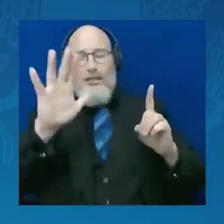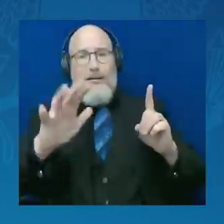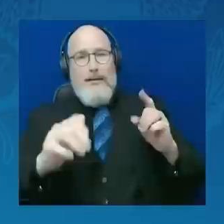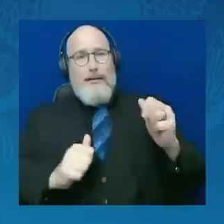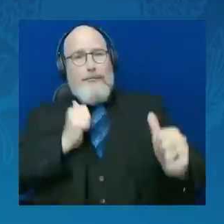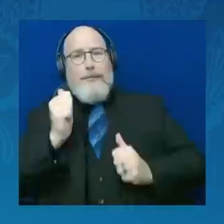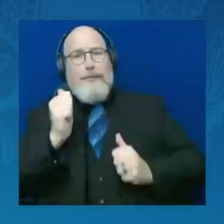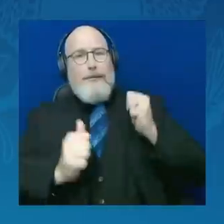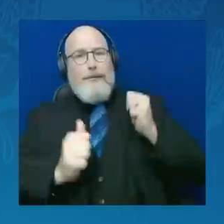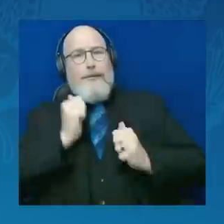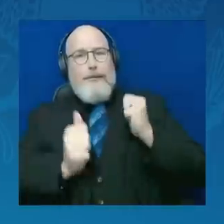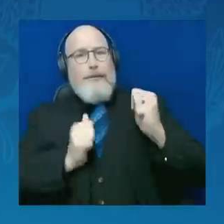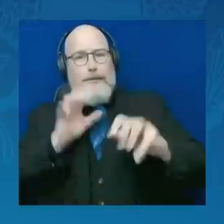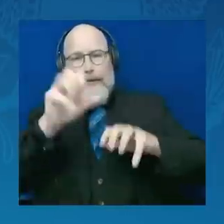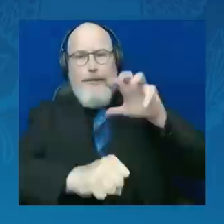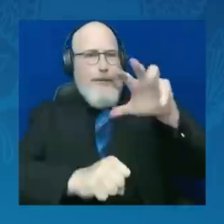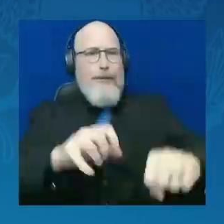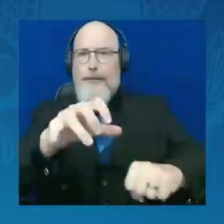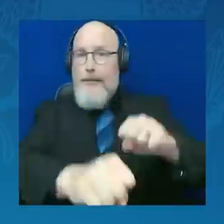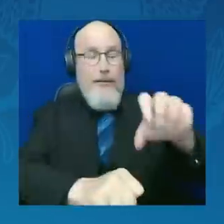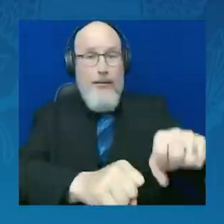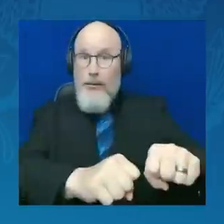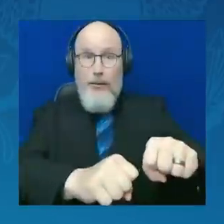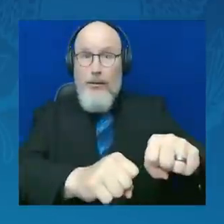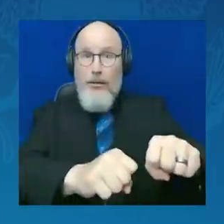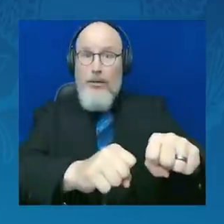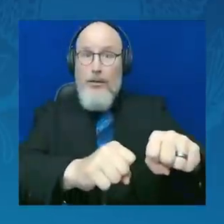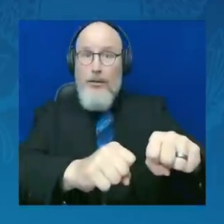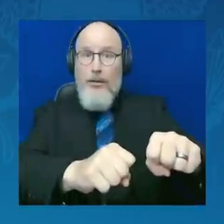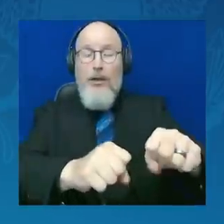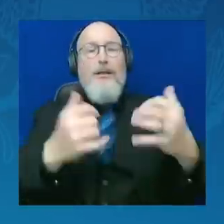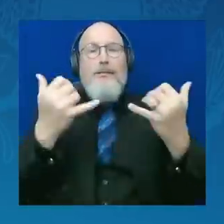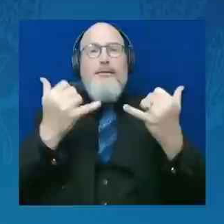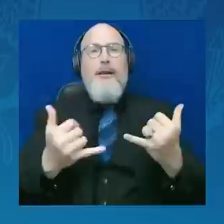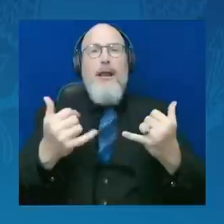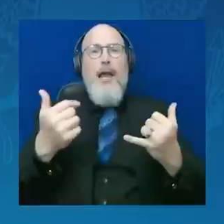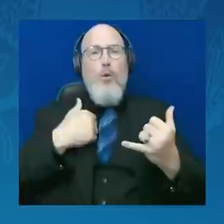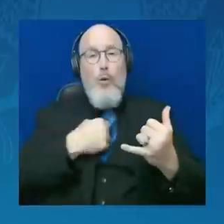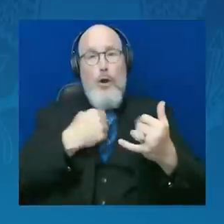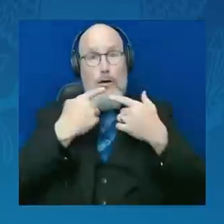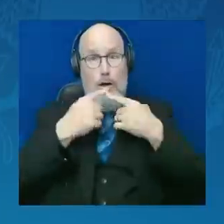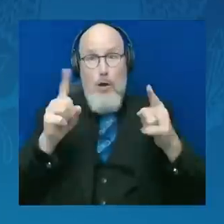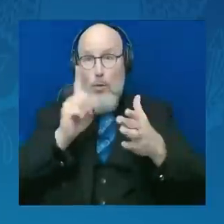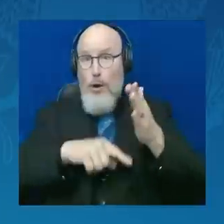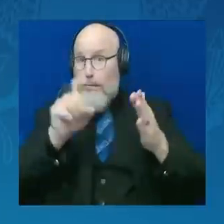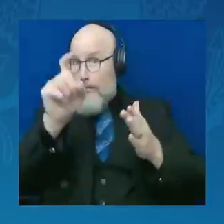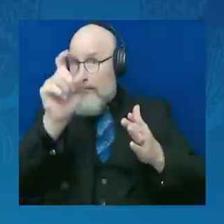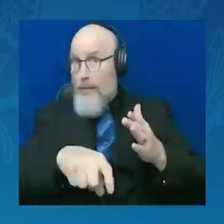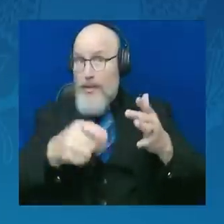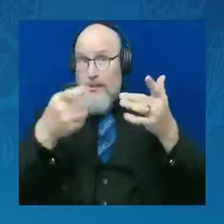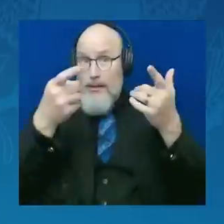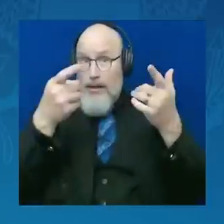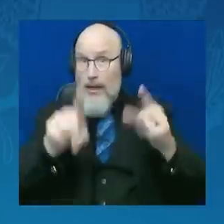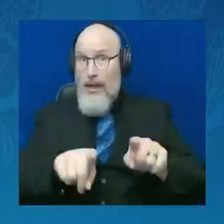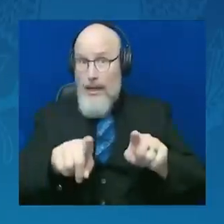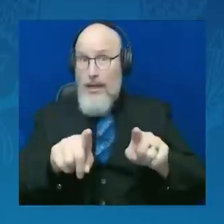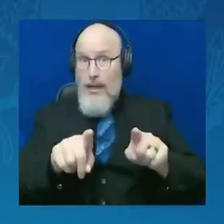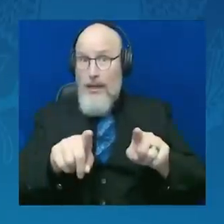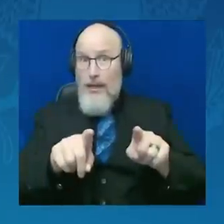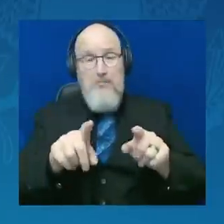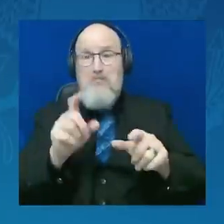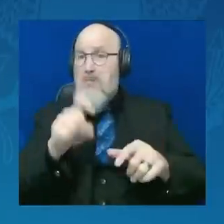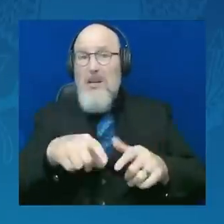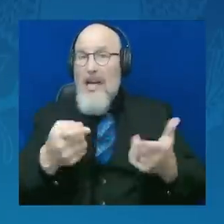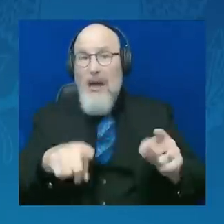So today we are also announcing, in pursuit of what must happen, which is to provide humanitarian